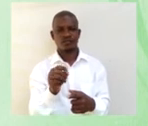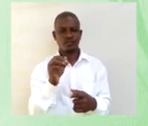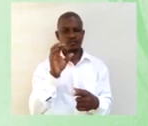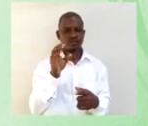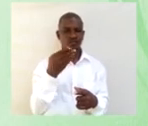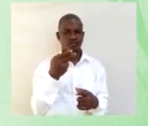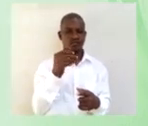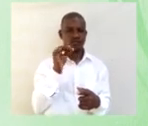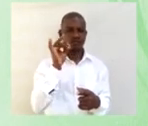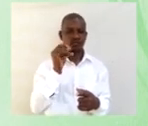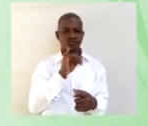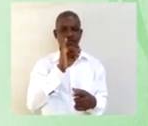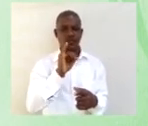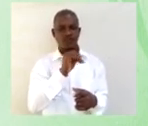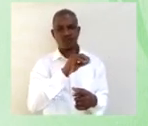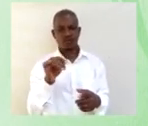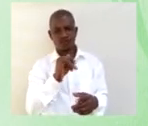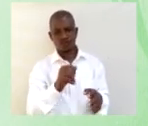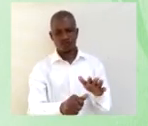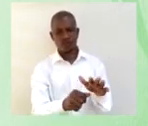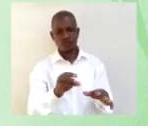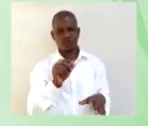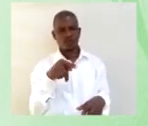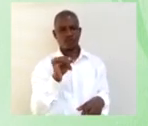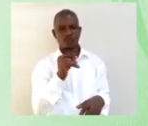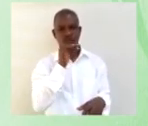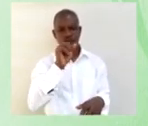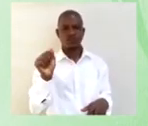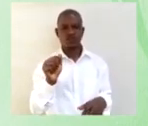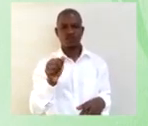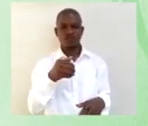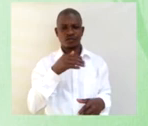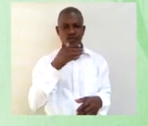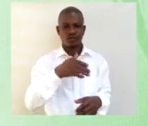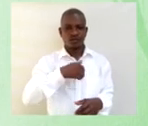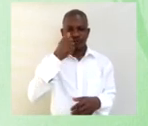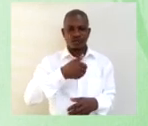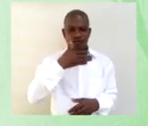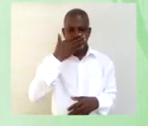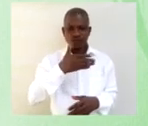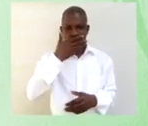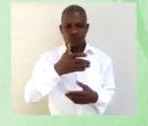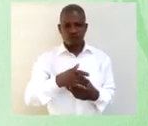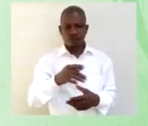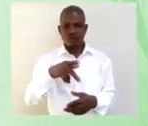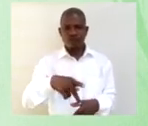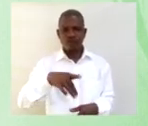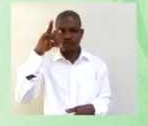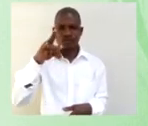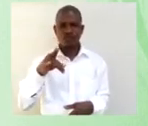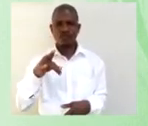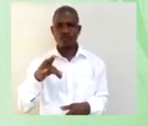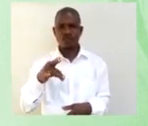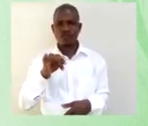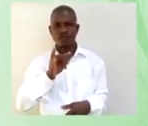1. Chick, I underlined. Options A, breath. B,